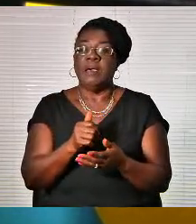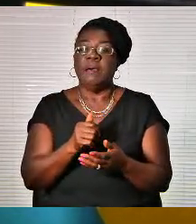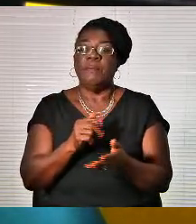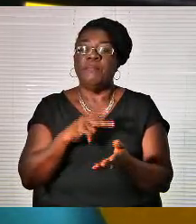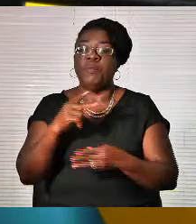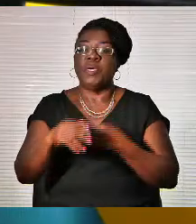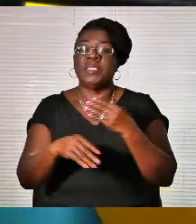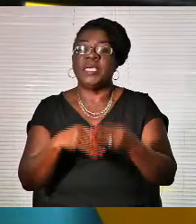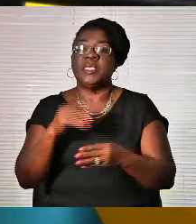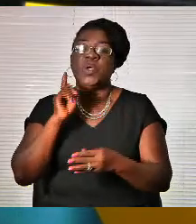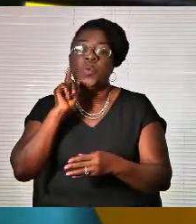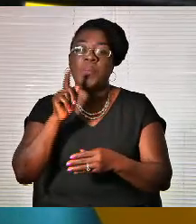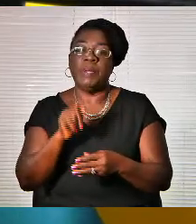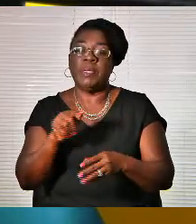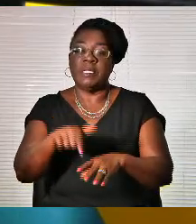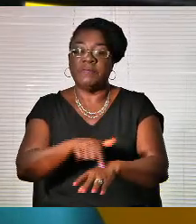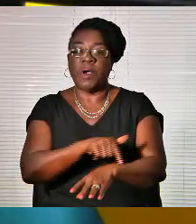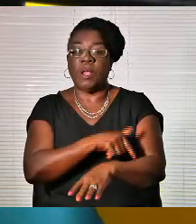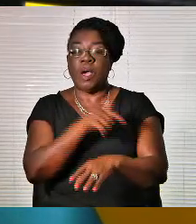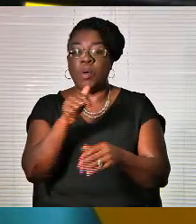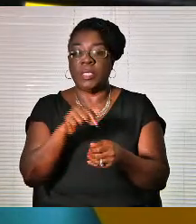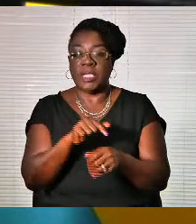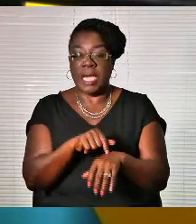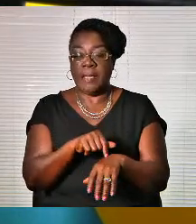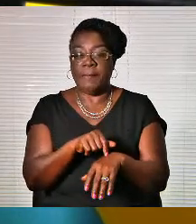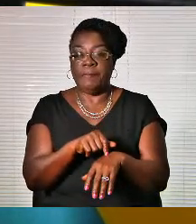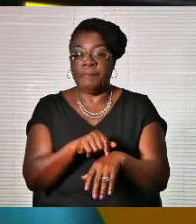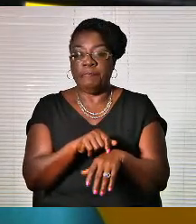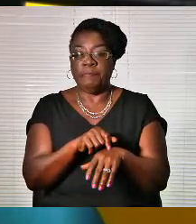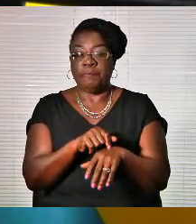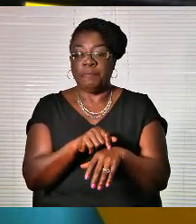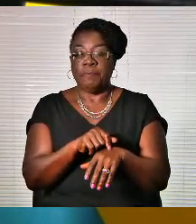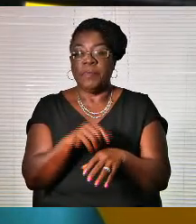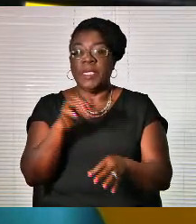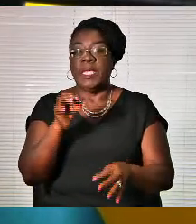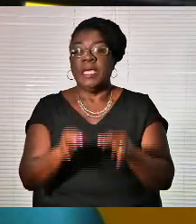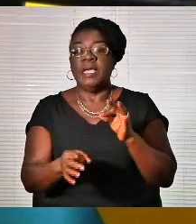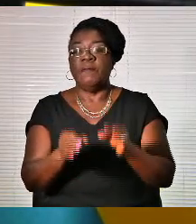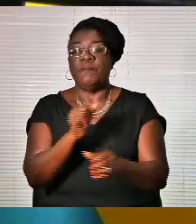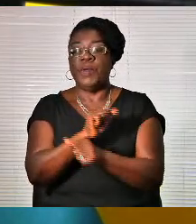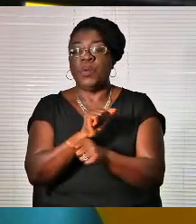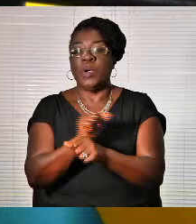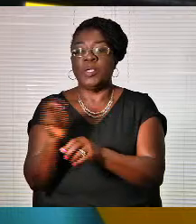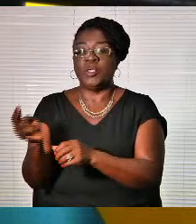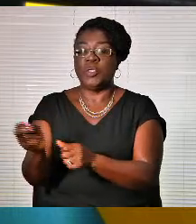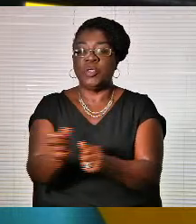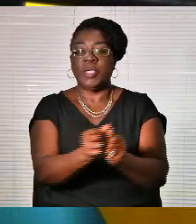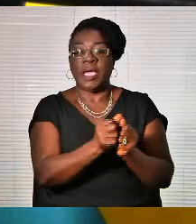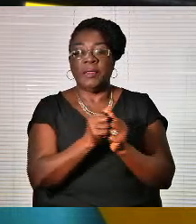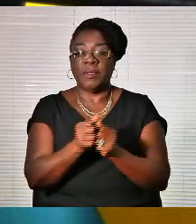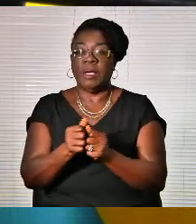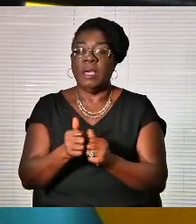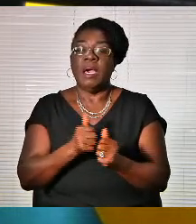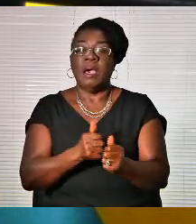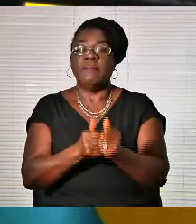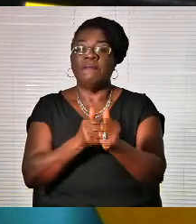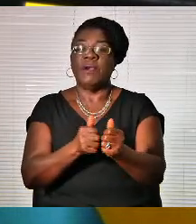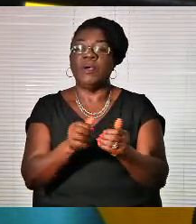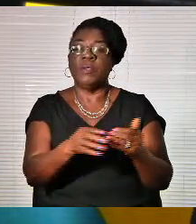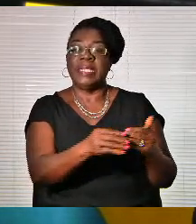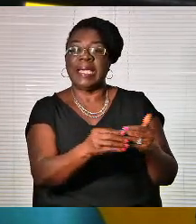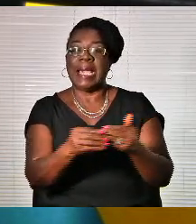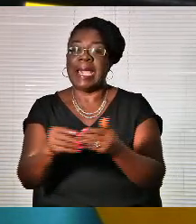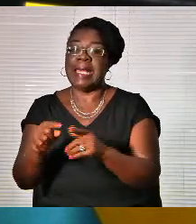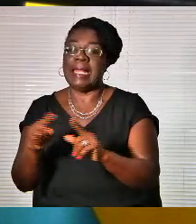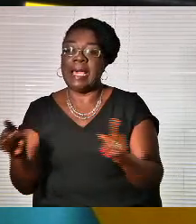be with us for some time. But if we work together and follow the guidelines, we will